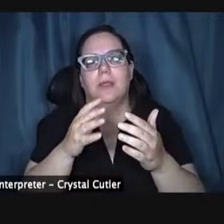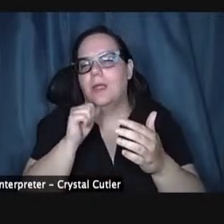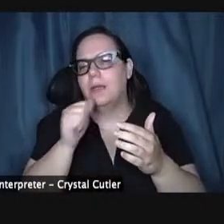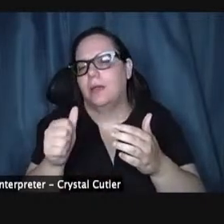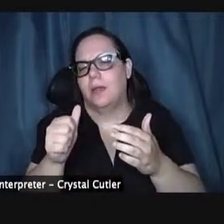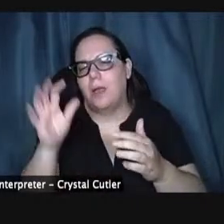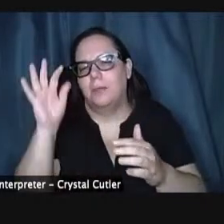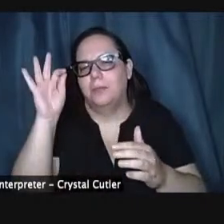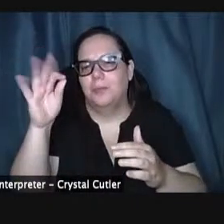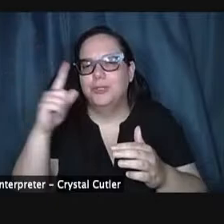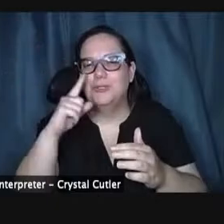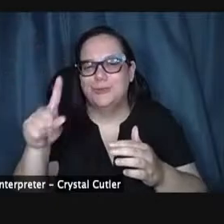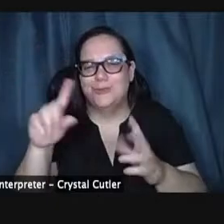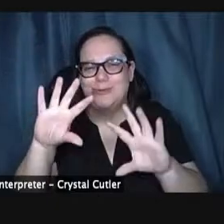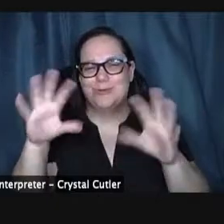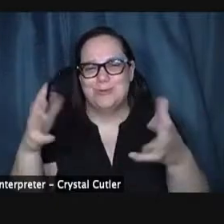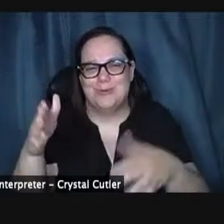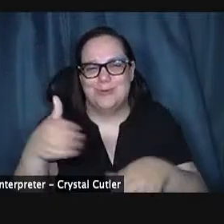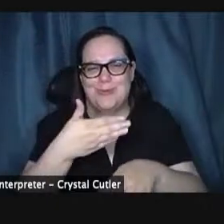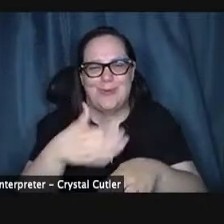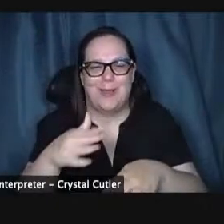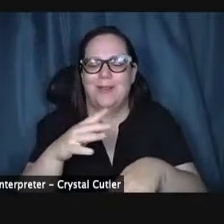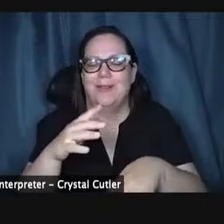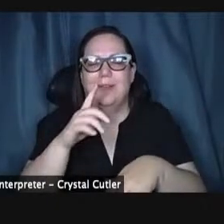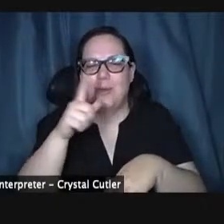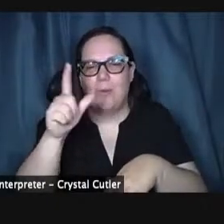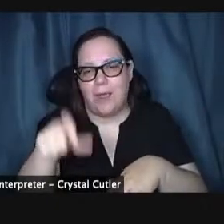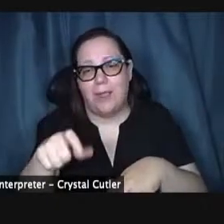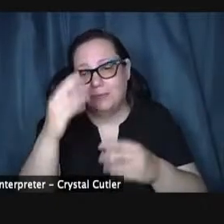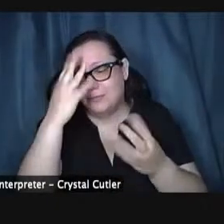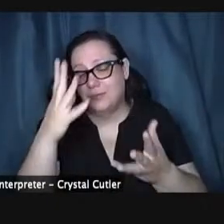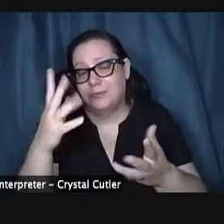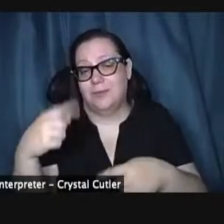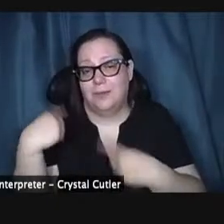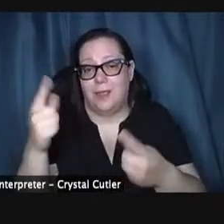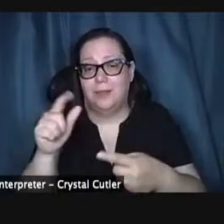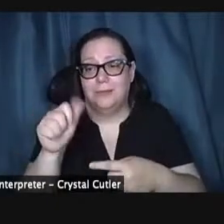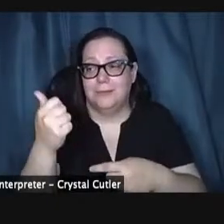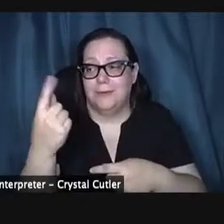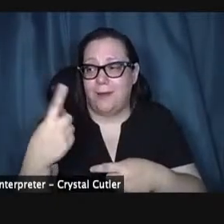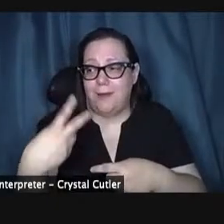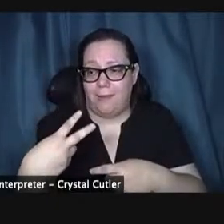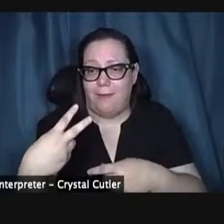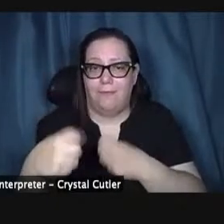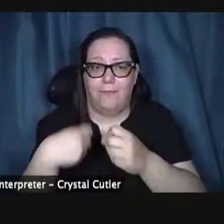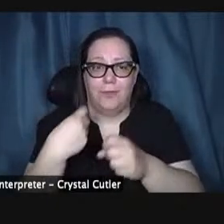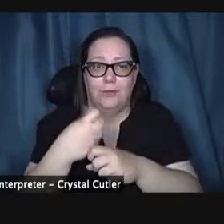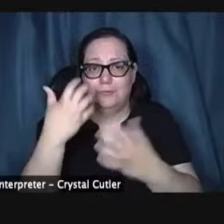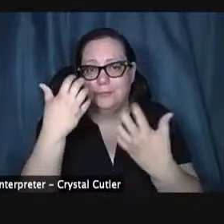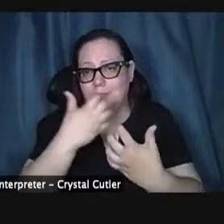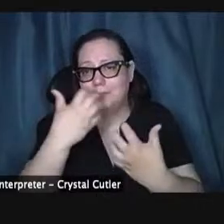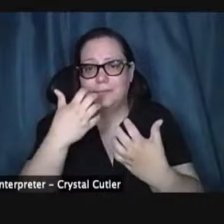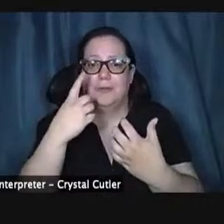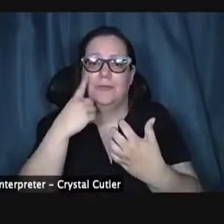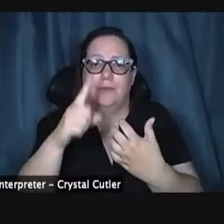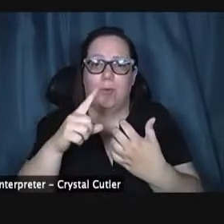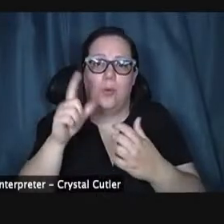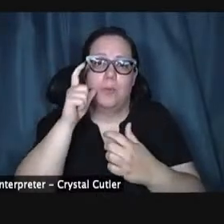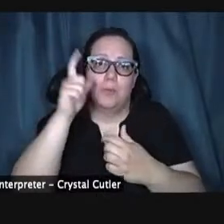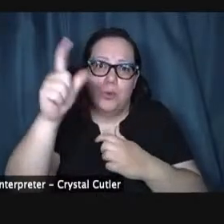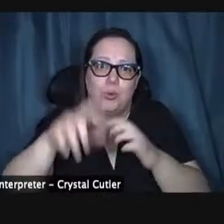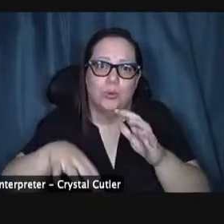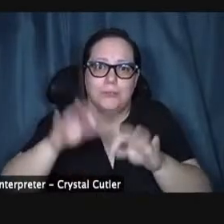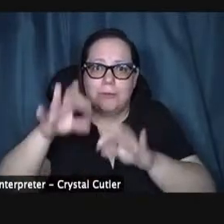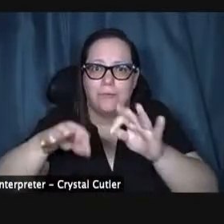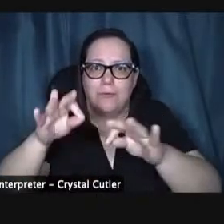choir here. I don't need to really say how incredible the last decade and a half has been in terms of discoveries at the moon and rewriting textbooks, et